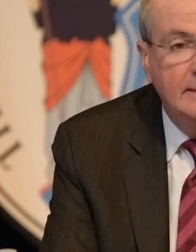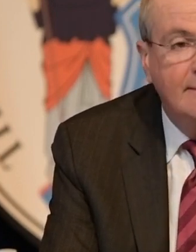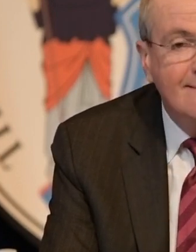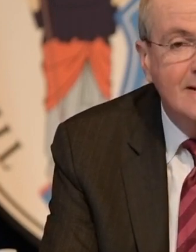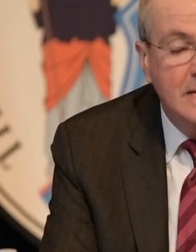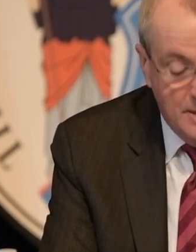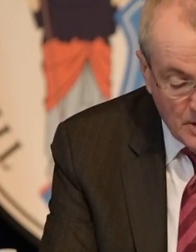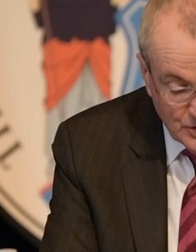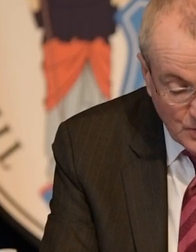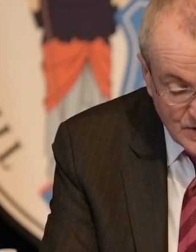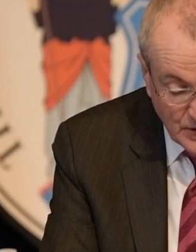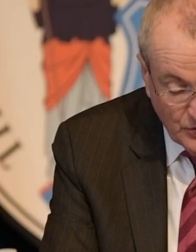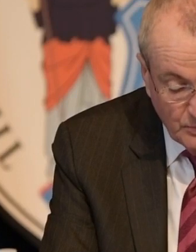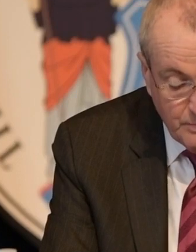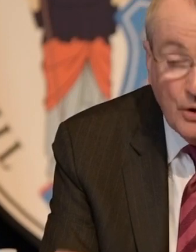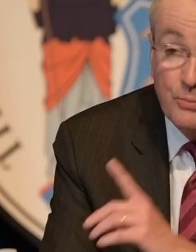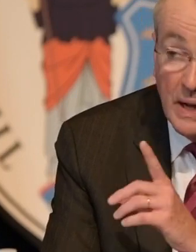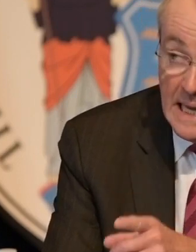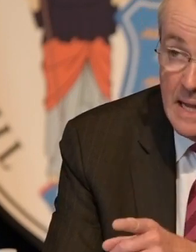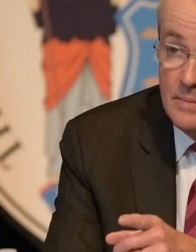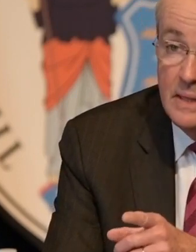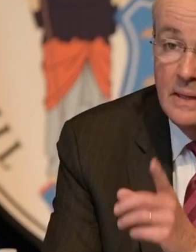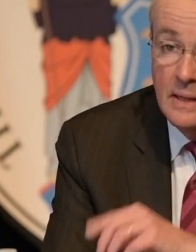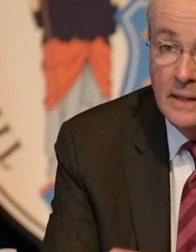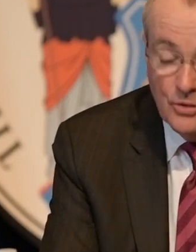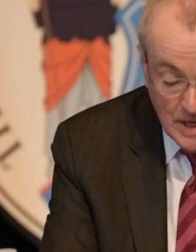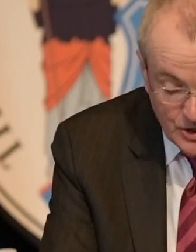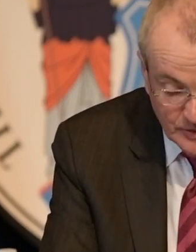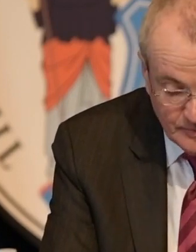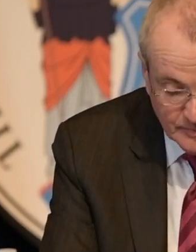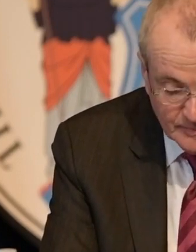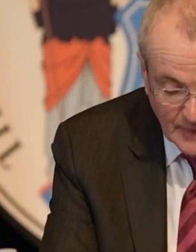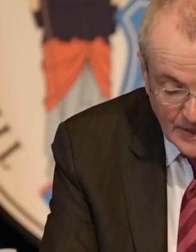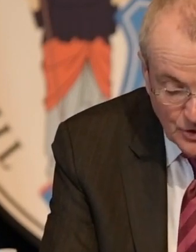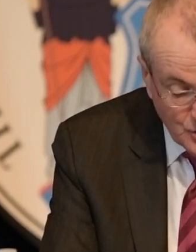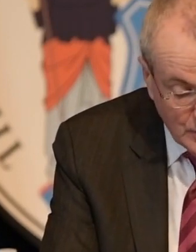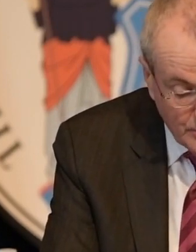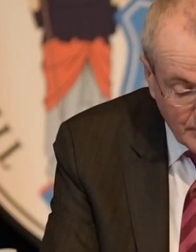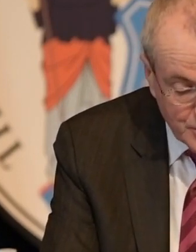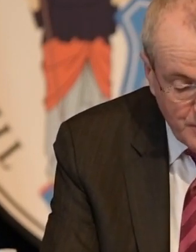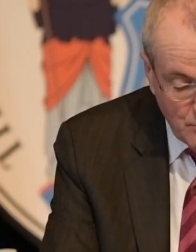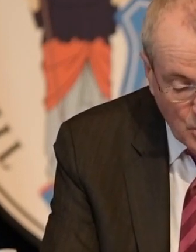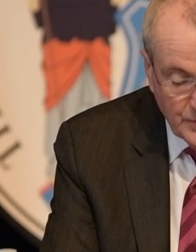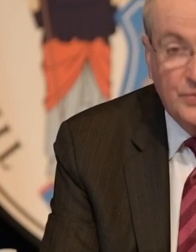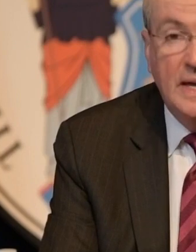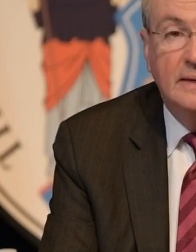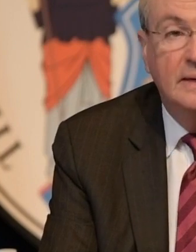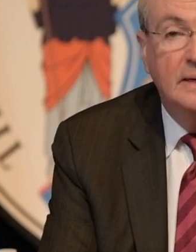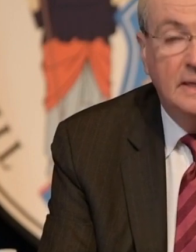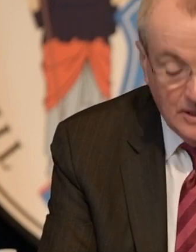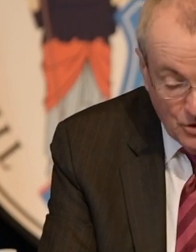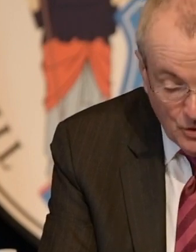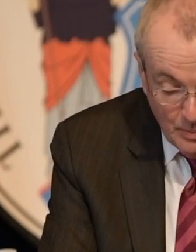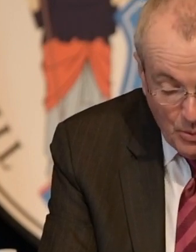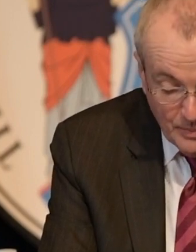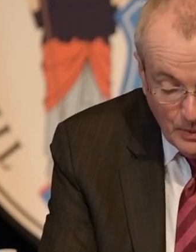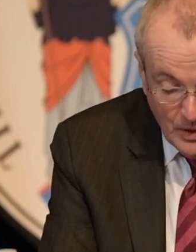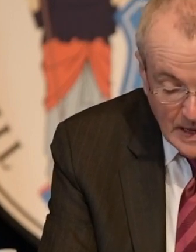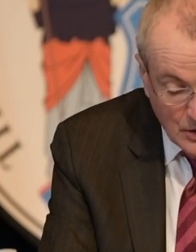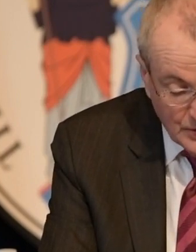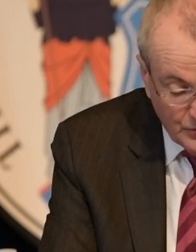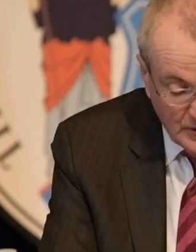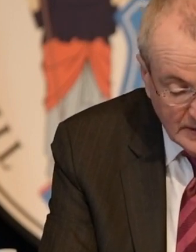COVID-19 among its residents, both by name and location. I know Judy will be able to speak more to this data in her report,